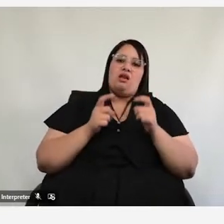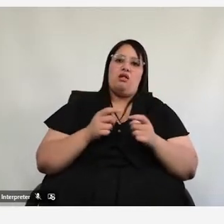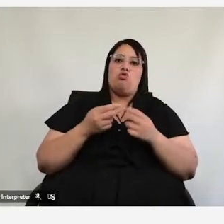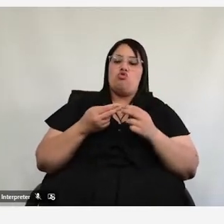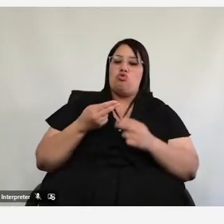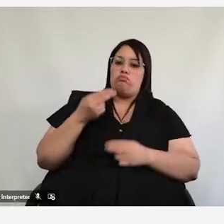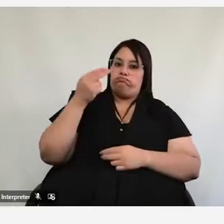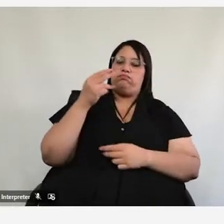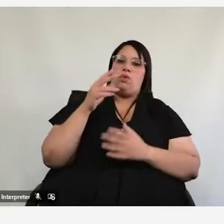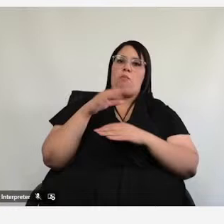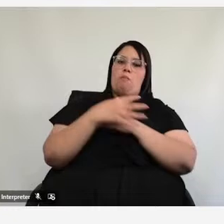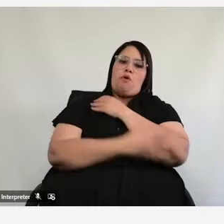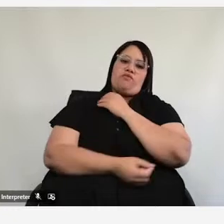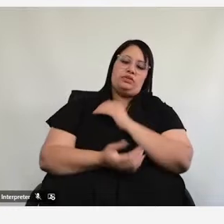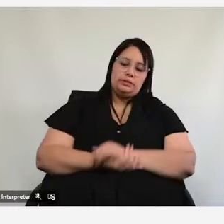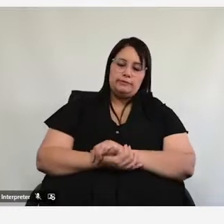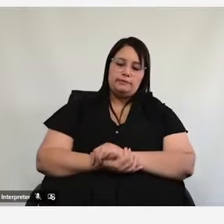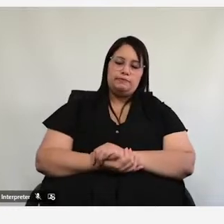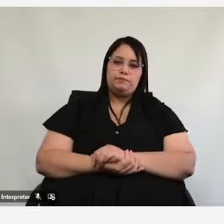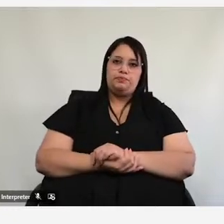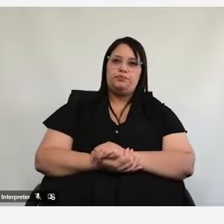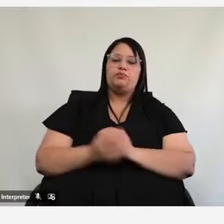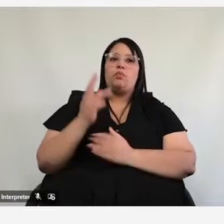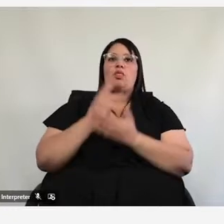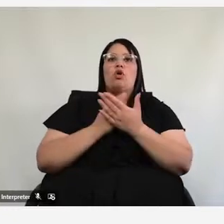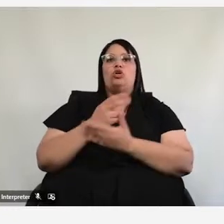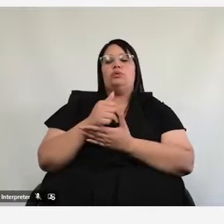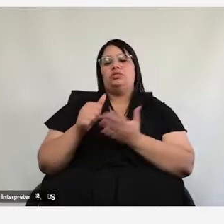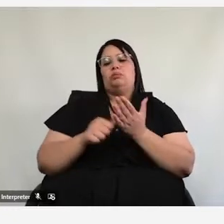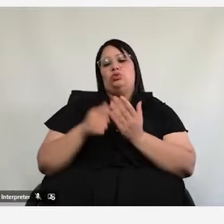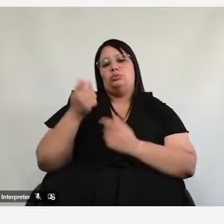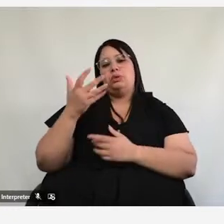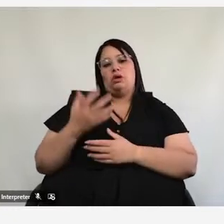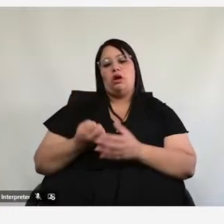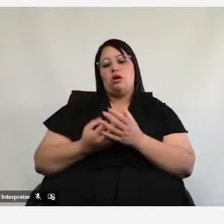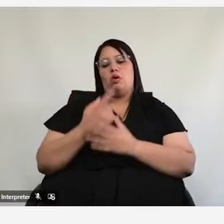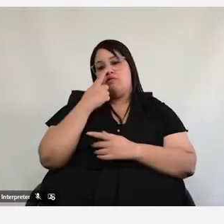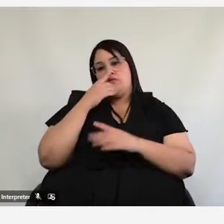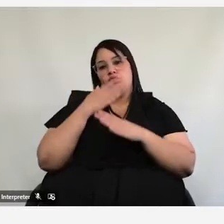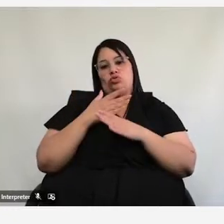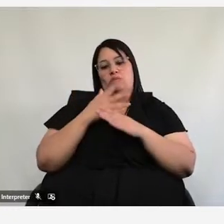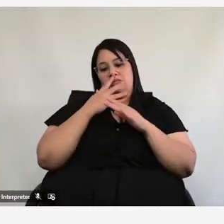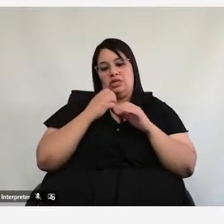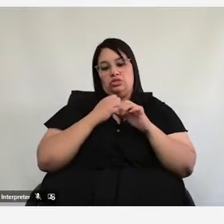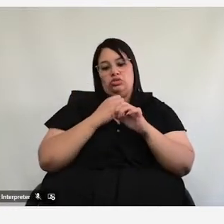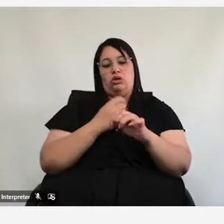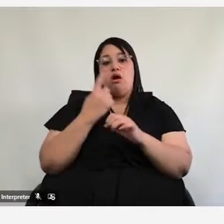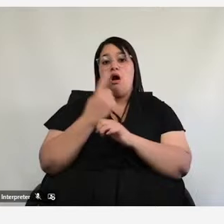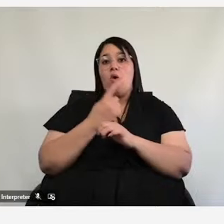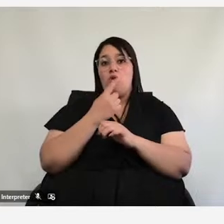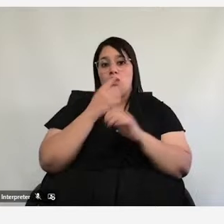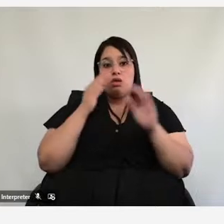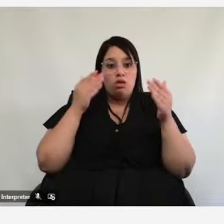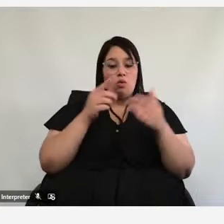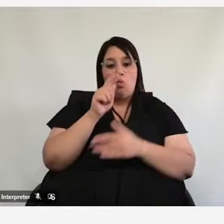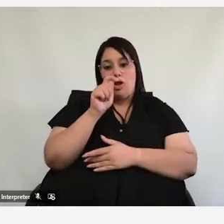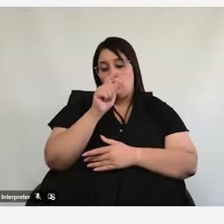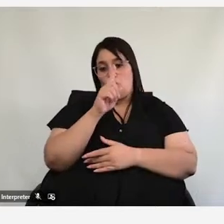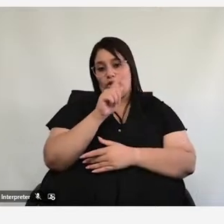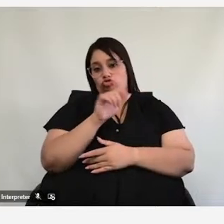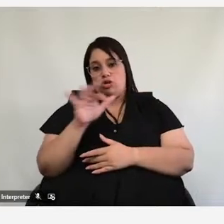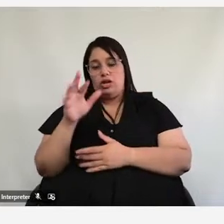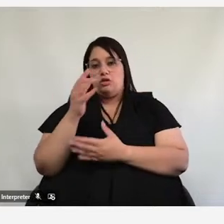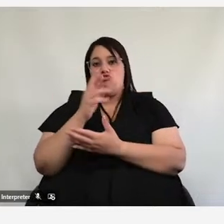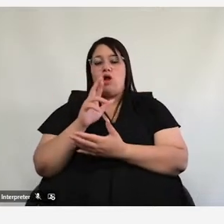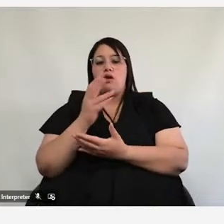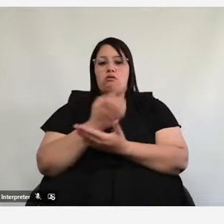poverty. Honourable Deputy Speaker, the Growth for Jobs strategy isn't just about reaching a 1 trillion rand